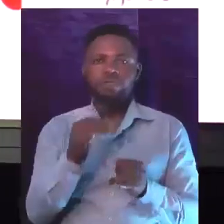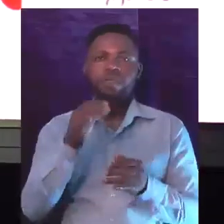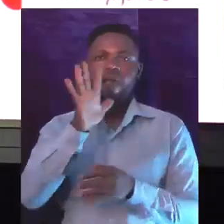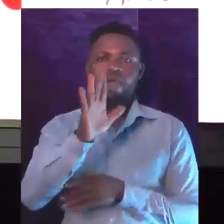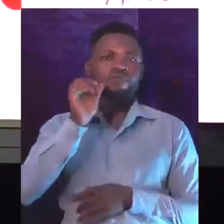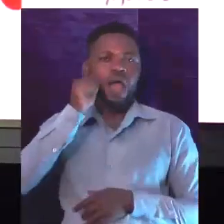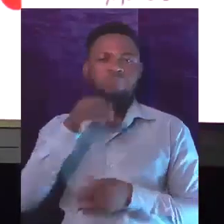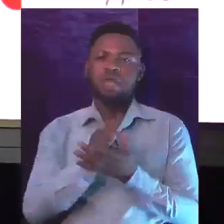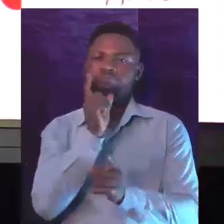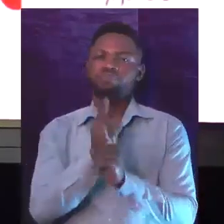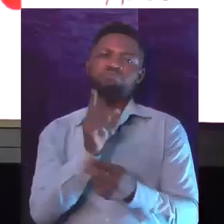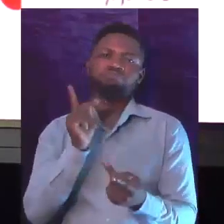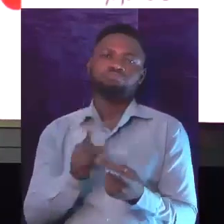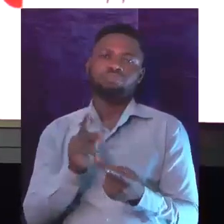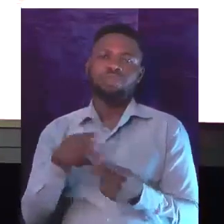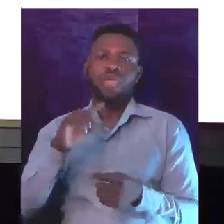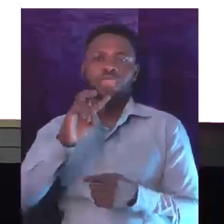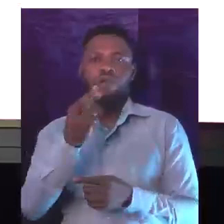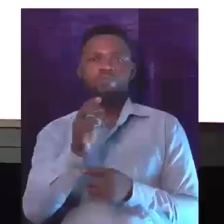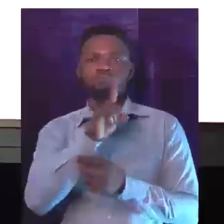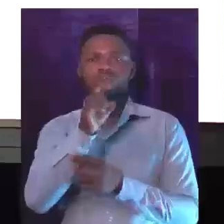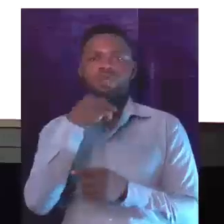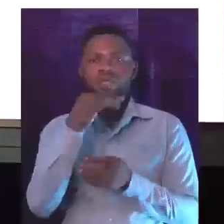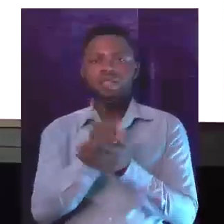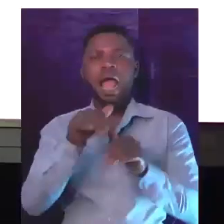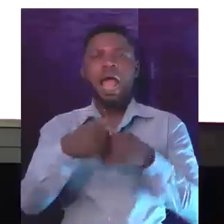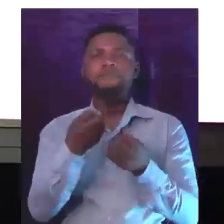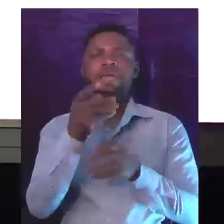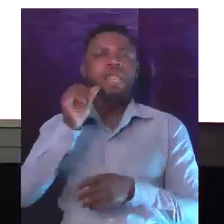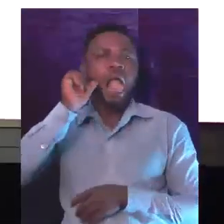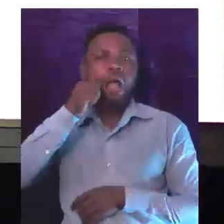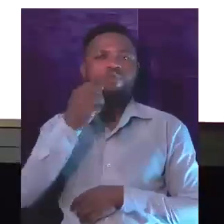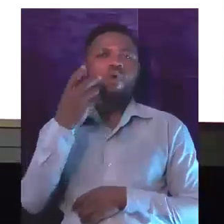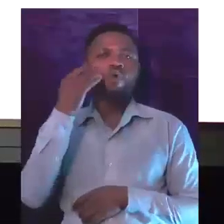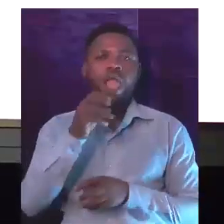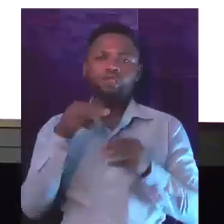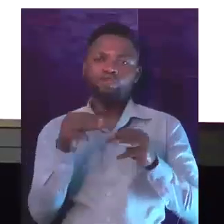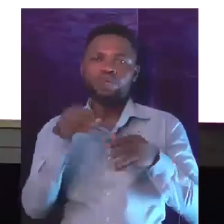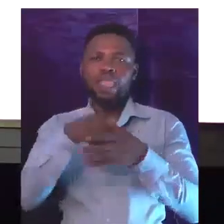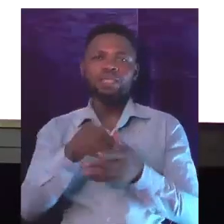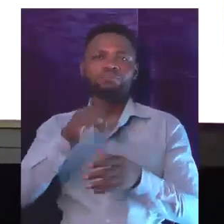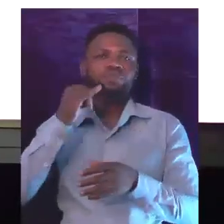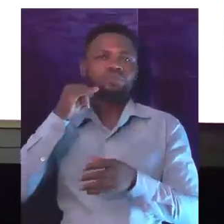apples. That is just the key. The next question says, how many apples were sold in